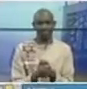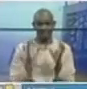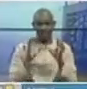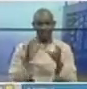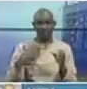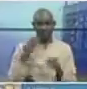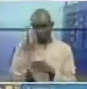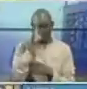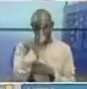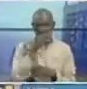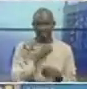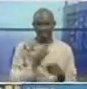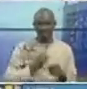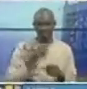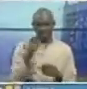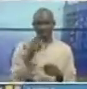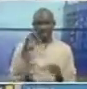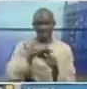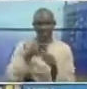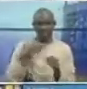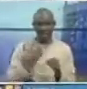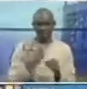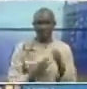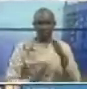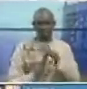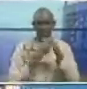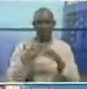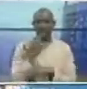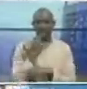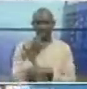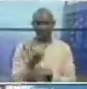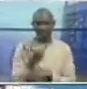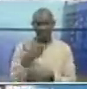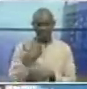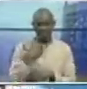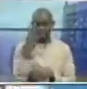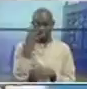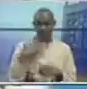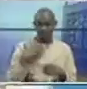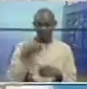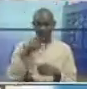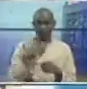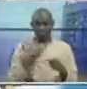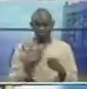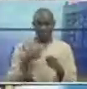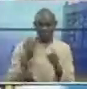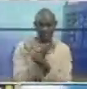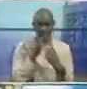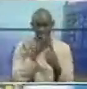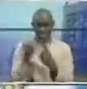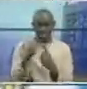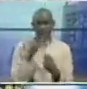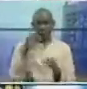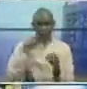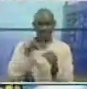Campaigns for the Bungoma senatorial by-election reached fever pitch Tuesday as all the four contenders stepped up their search for votes